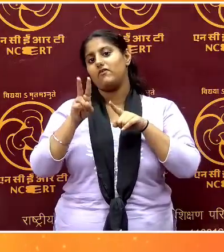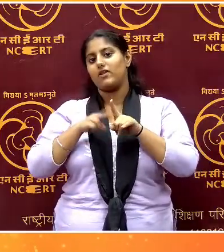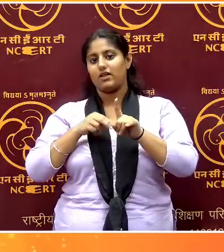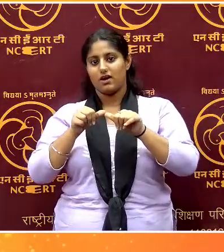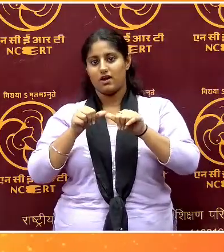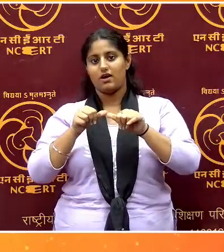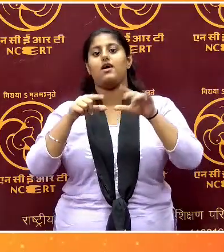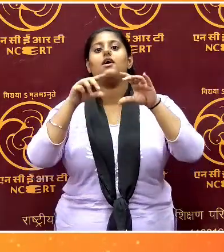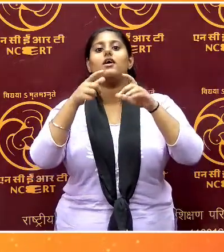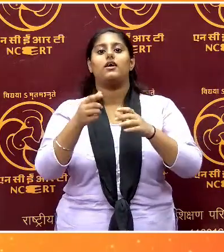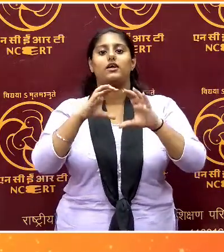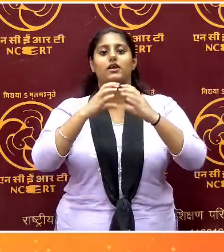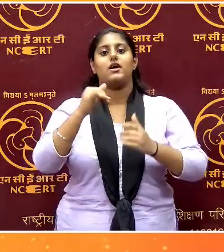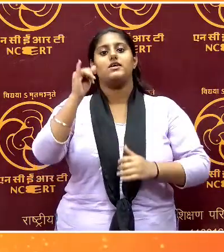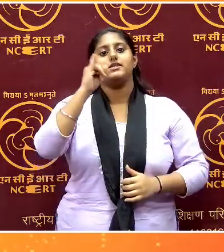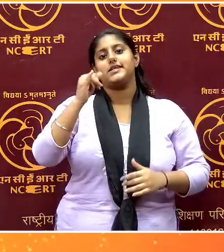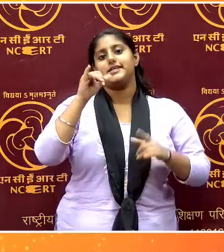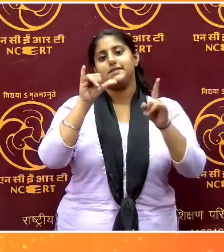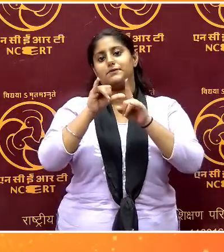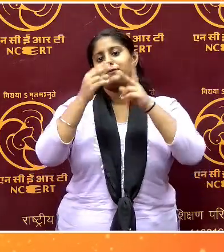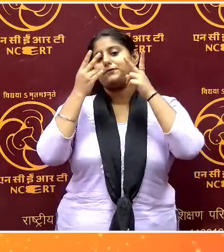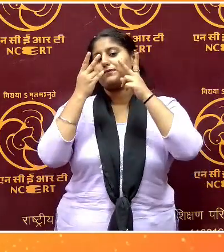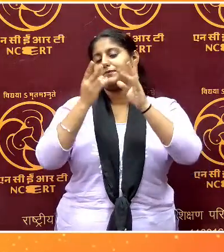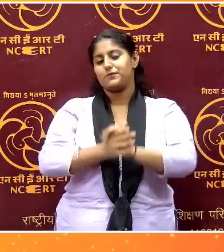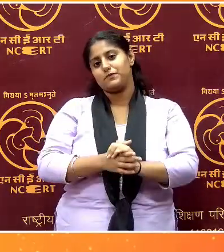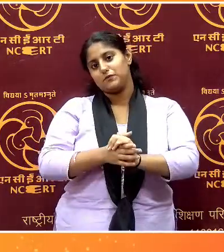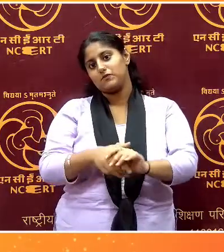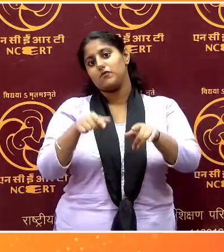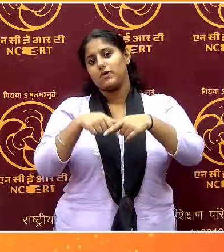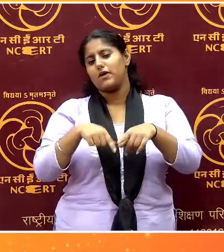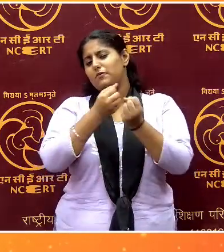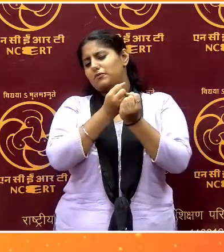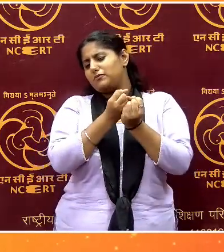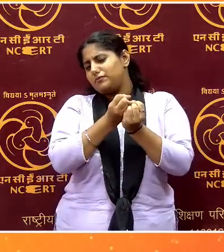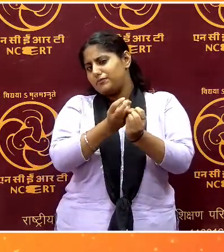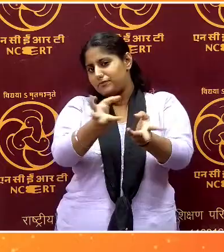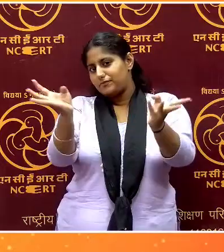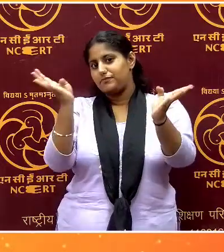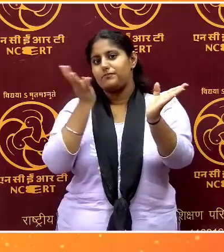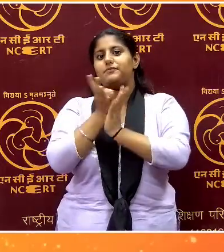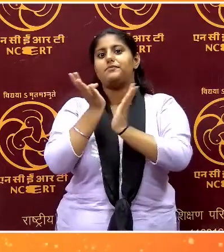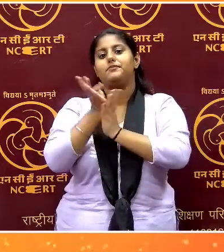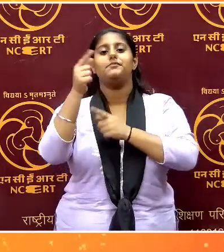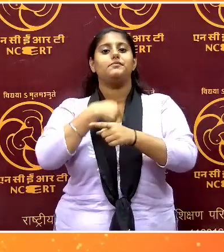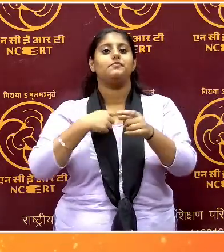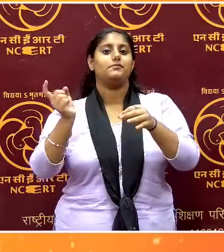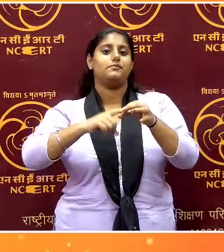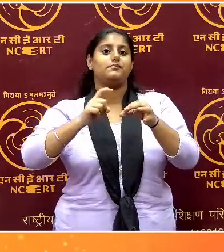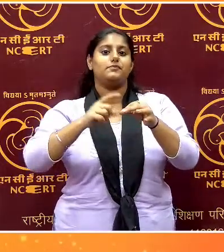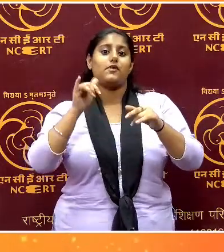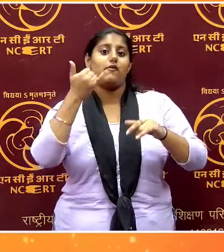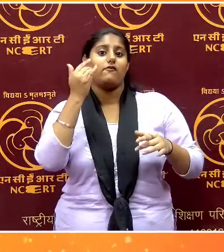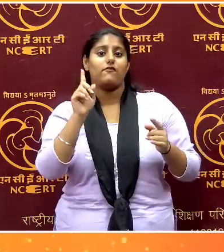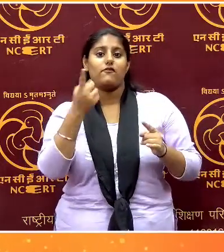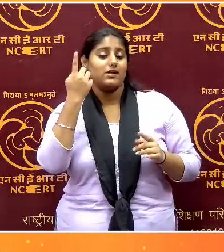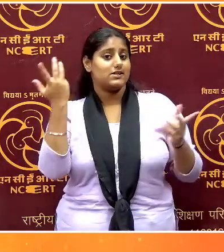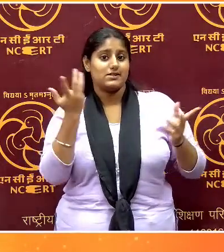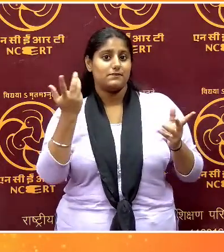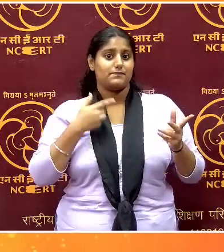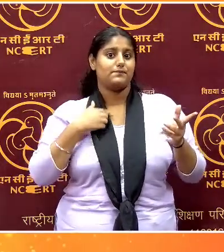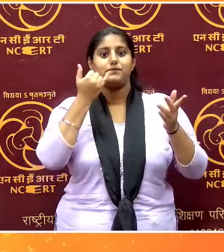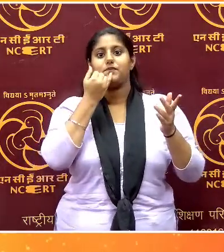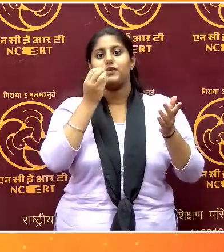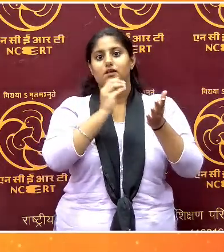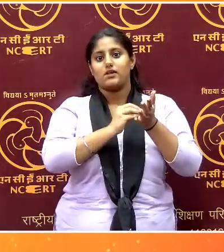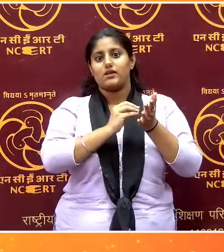Evidya class 6 YouTube channel. There are so many mediums how you can connect with us. First, please note down